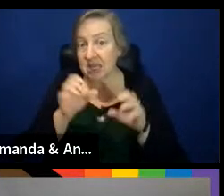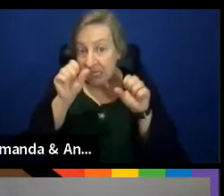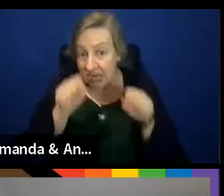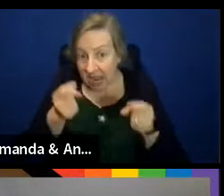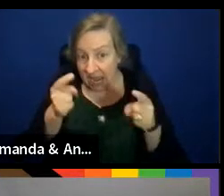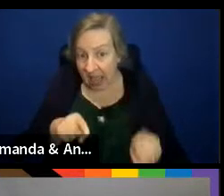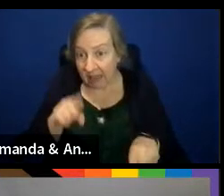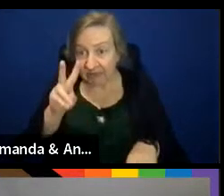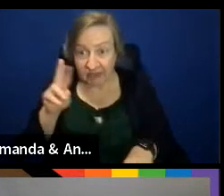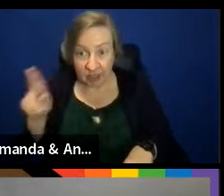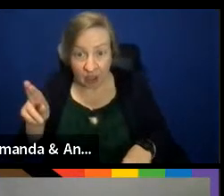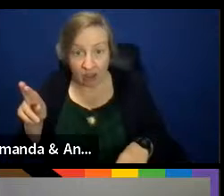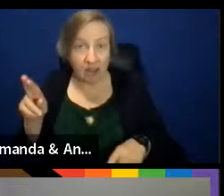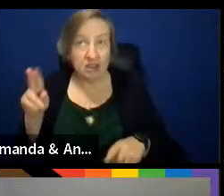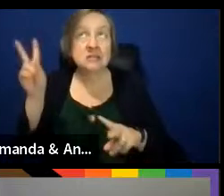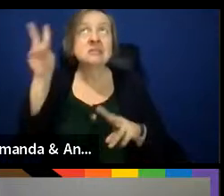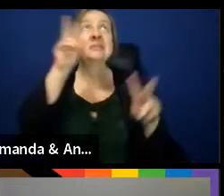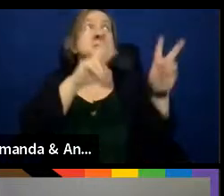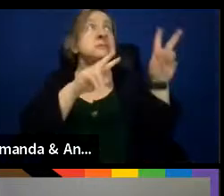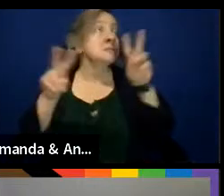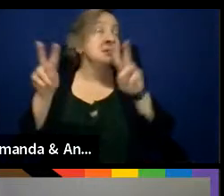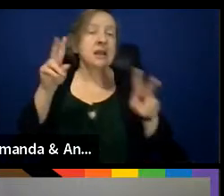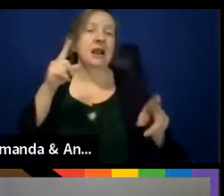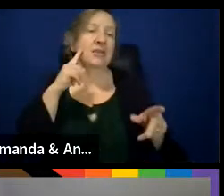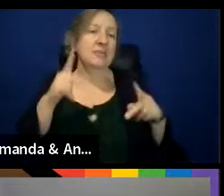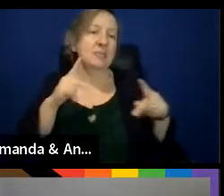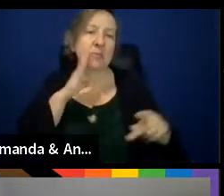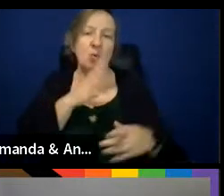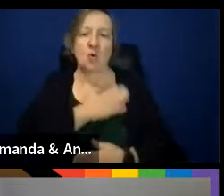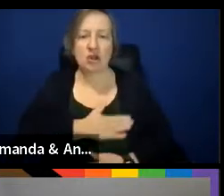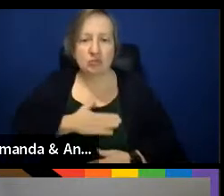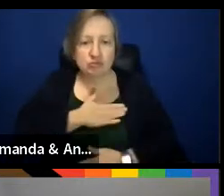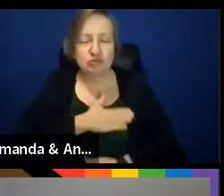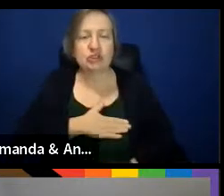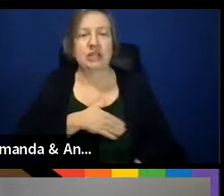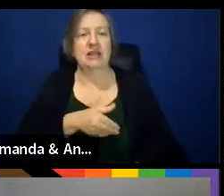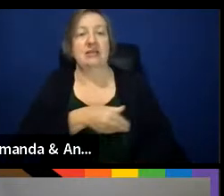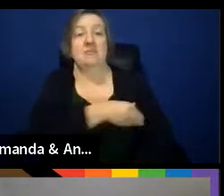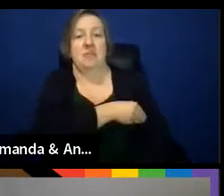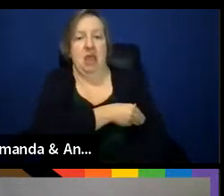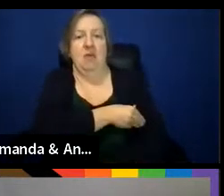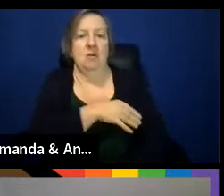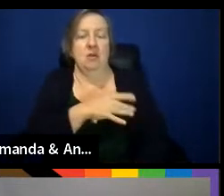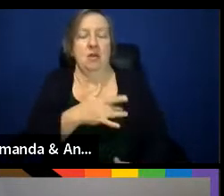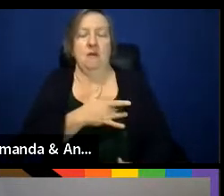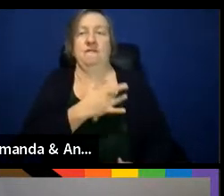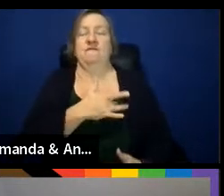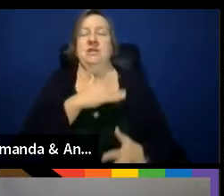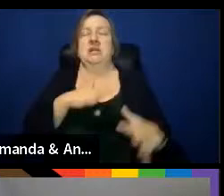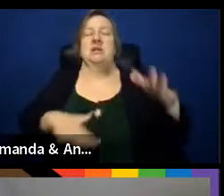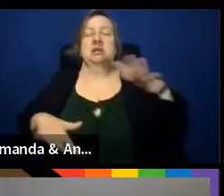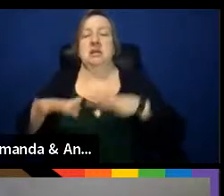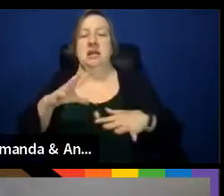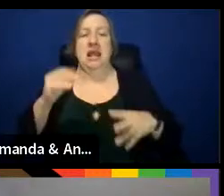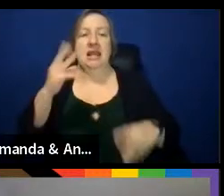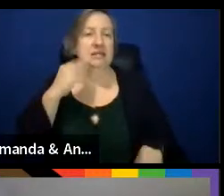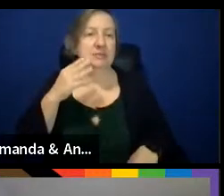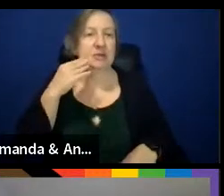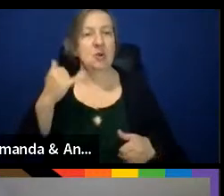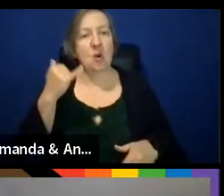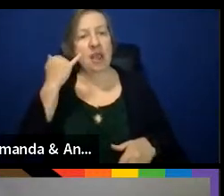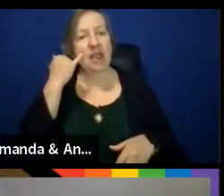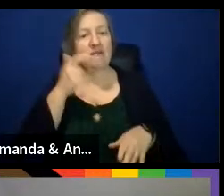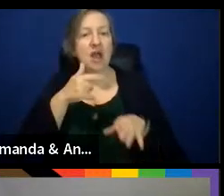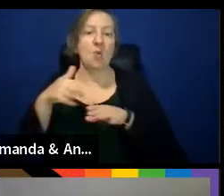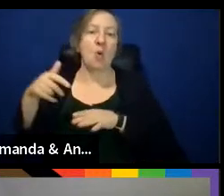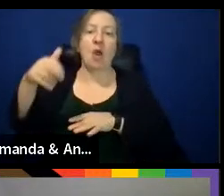happen? And I think people would really appreciate the power of like feeling it and also experiencing like, oh, if I walked up